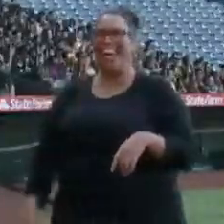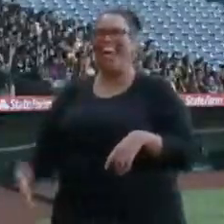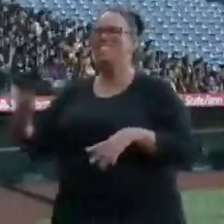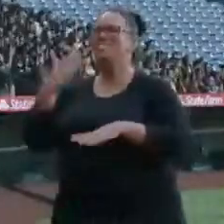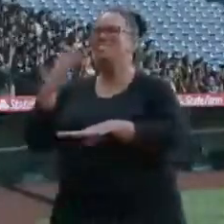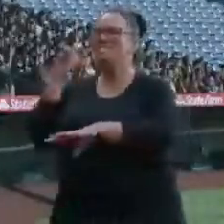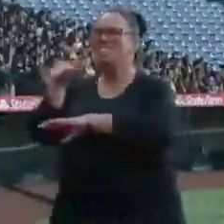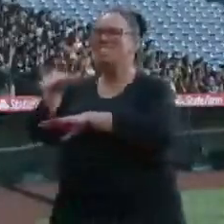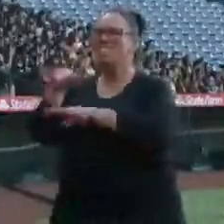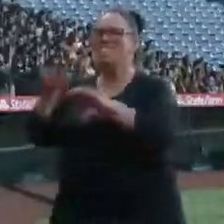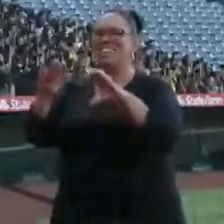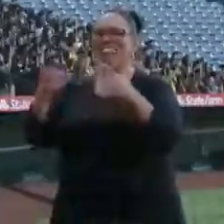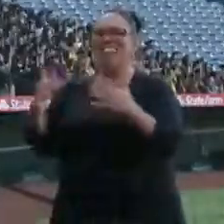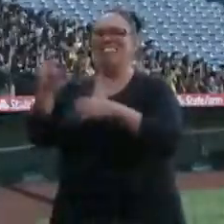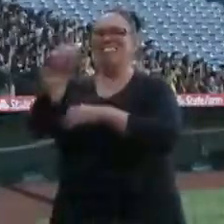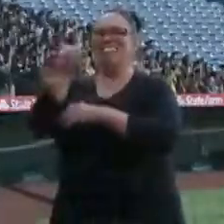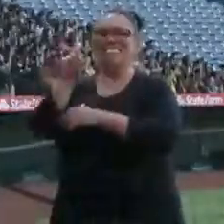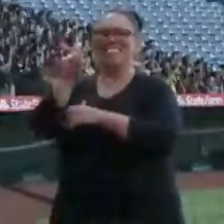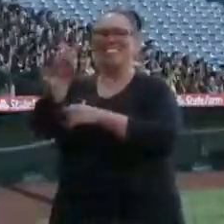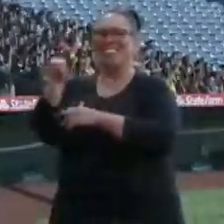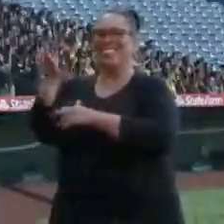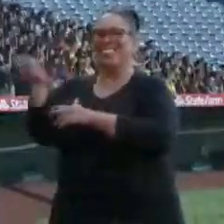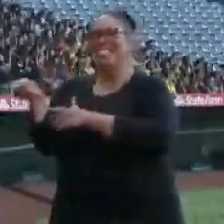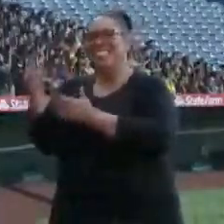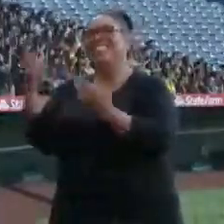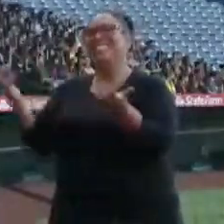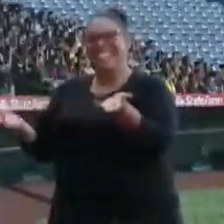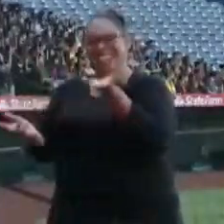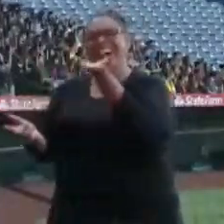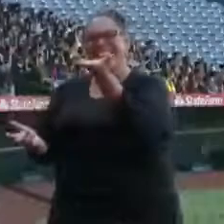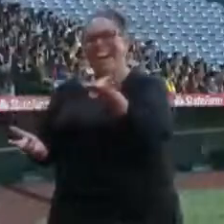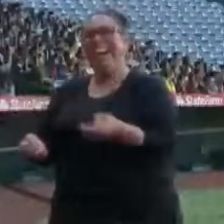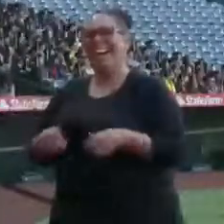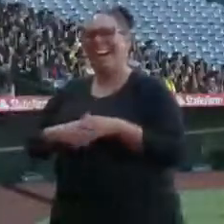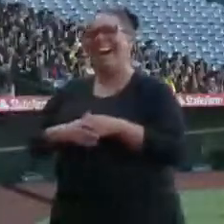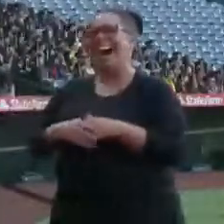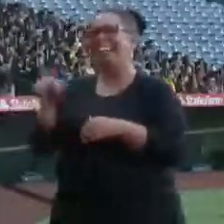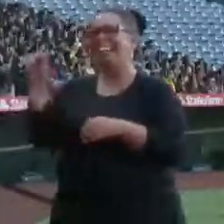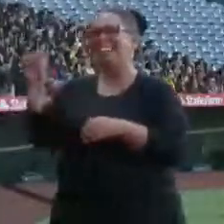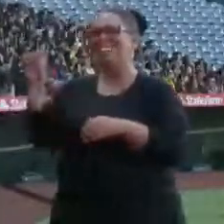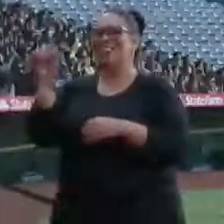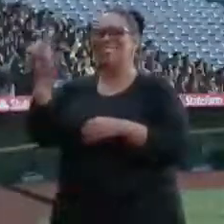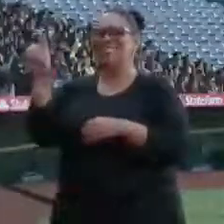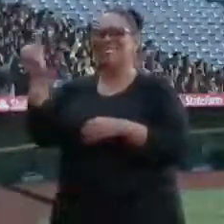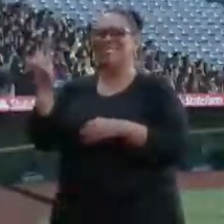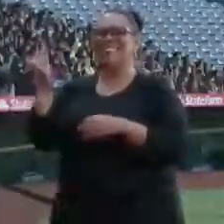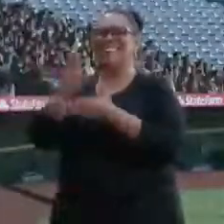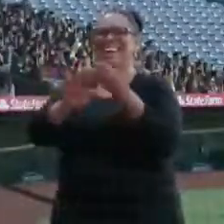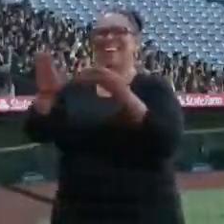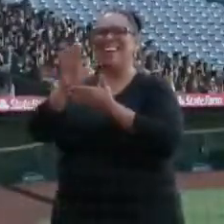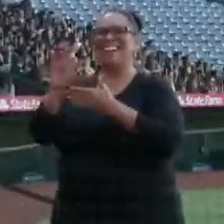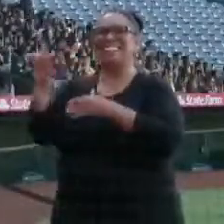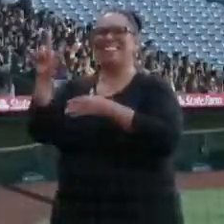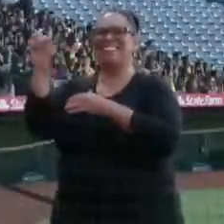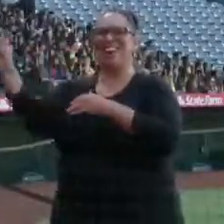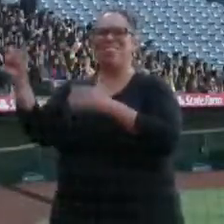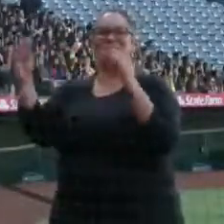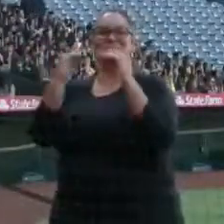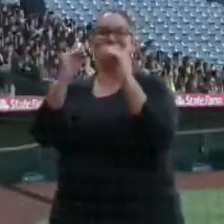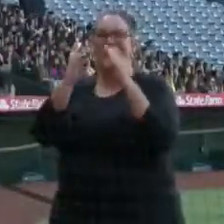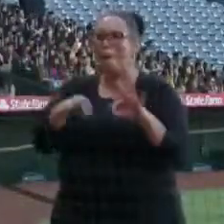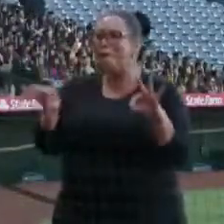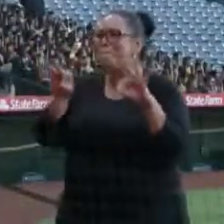morning, class of 2022. I am Deborah Thien. I'm the Associate Dean of the College of Liberal Arts. But more